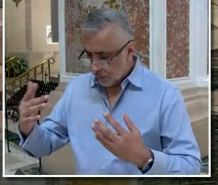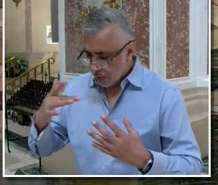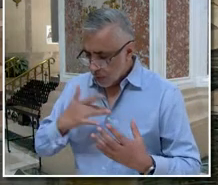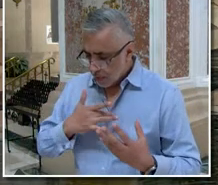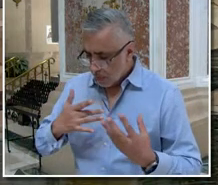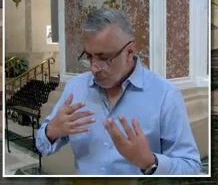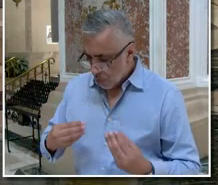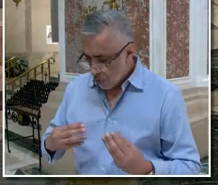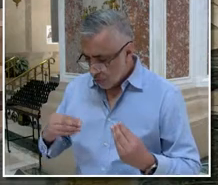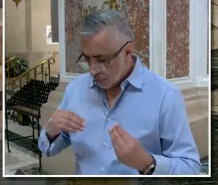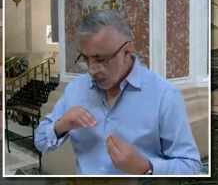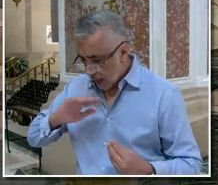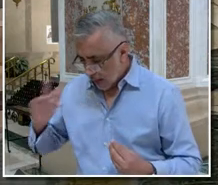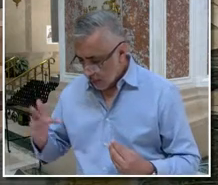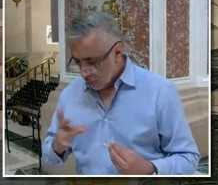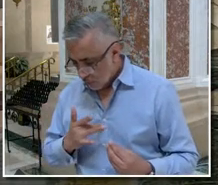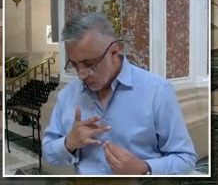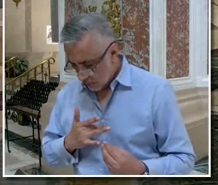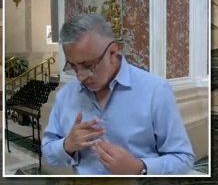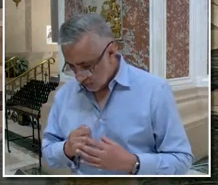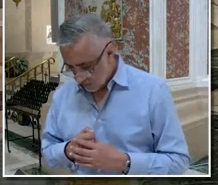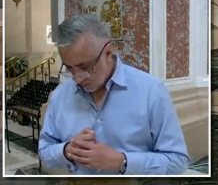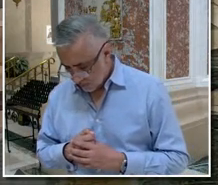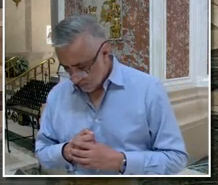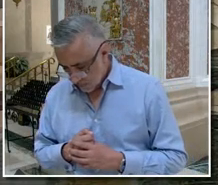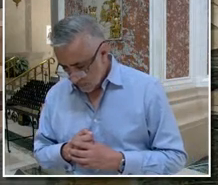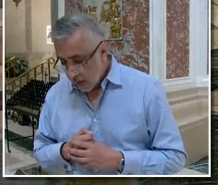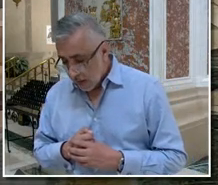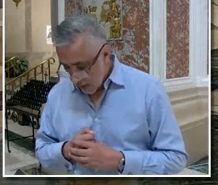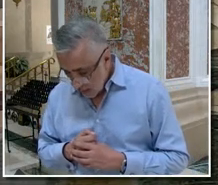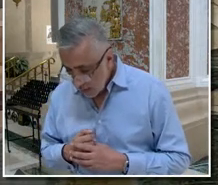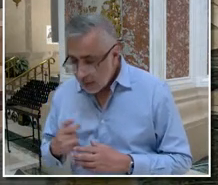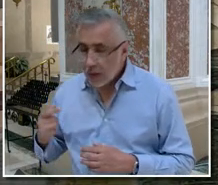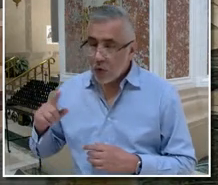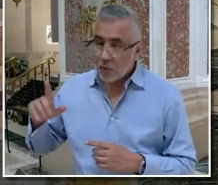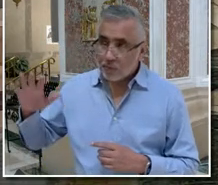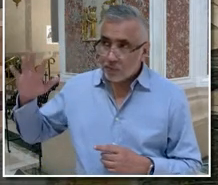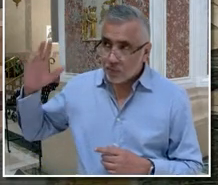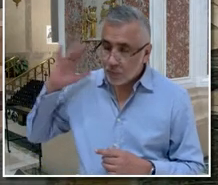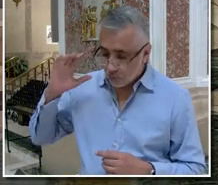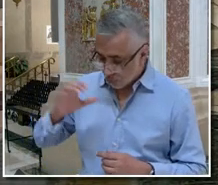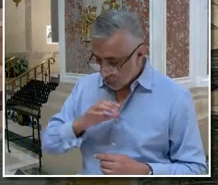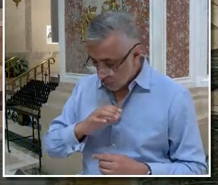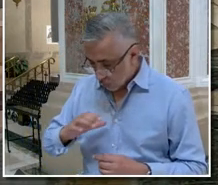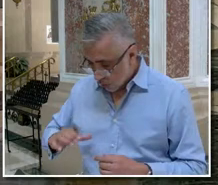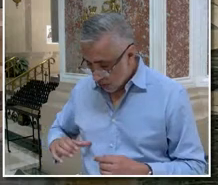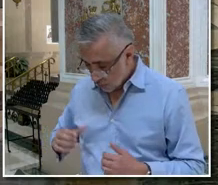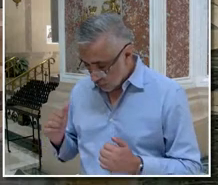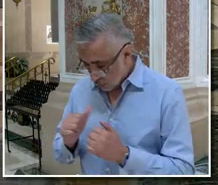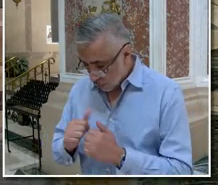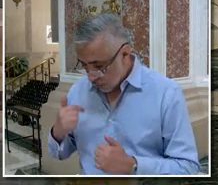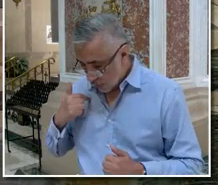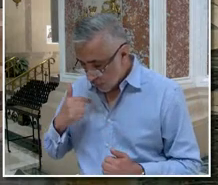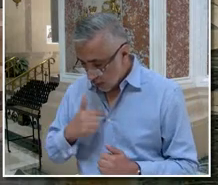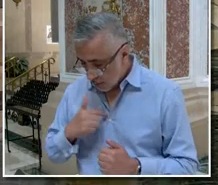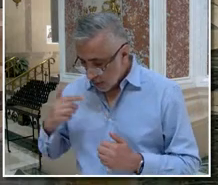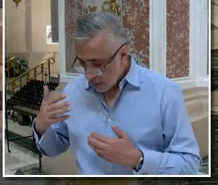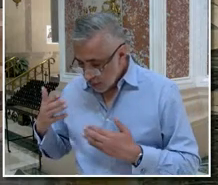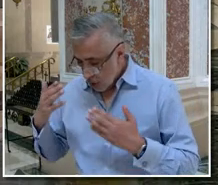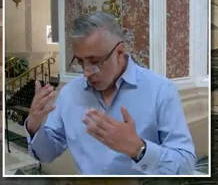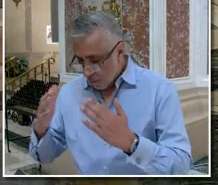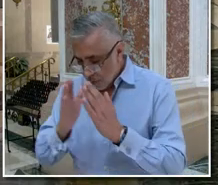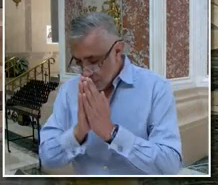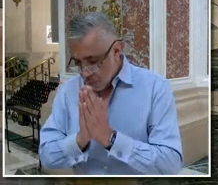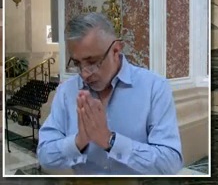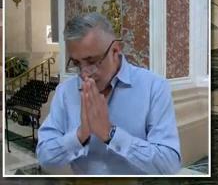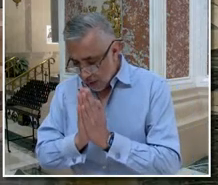for timely help. In the days when Christ was in the flesh, he offered prayers